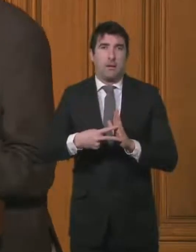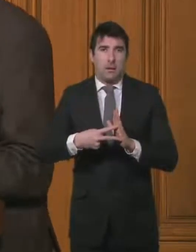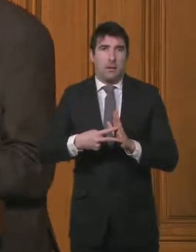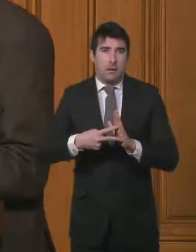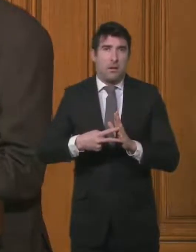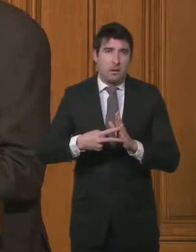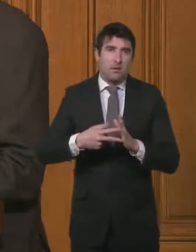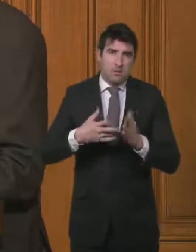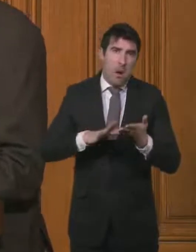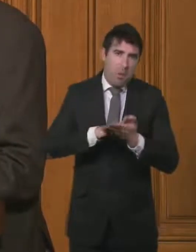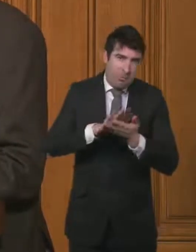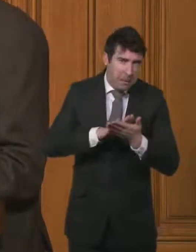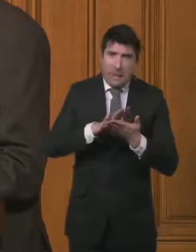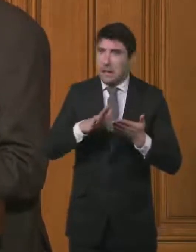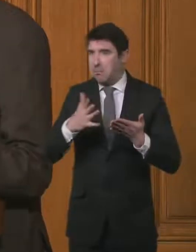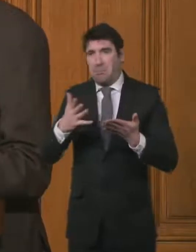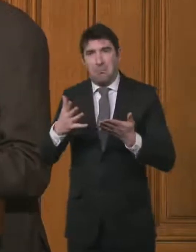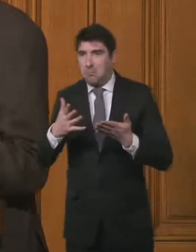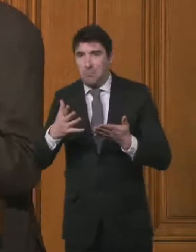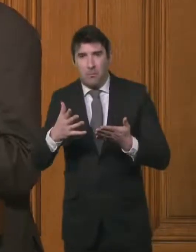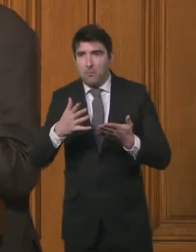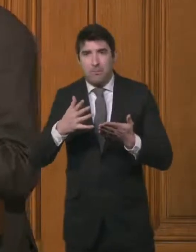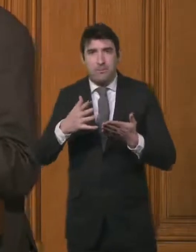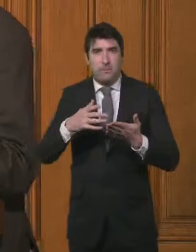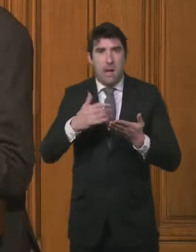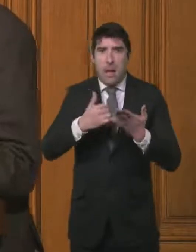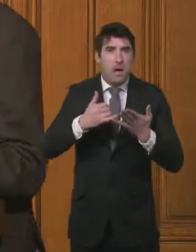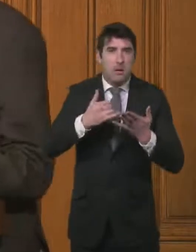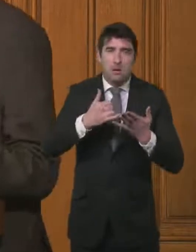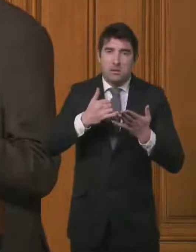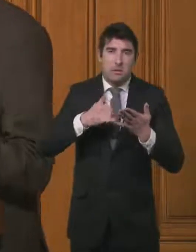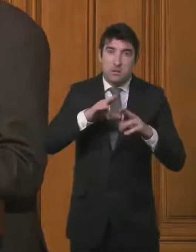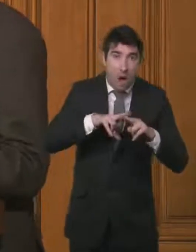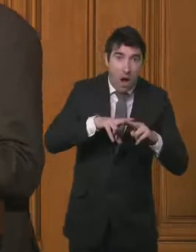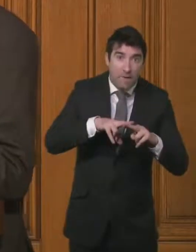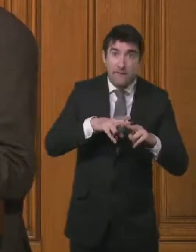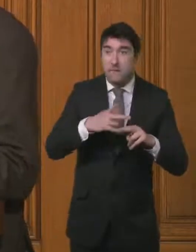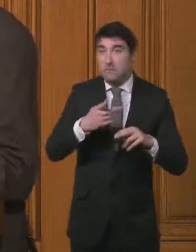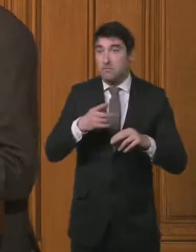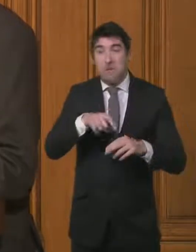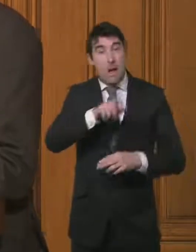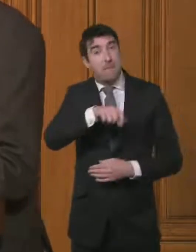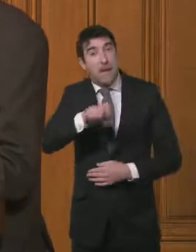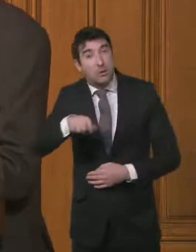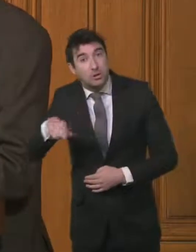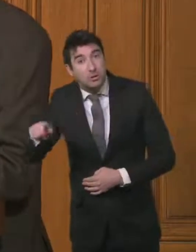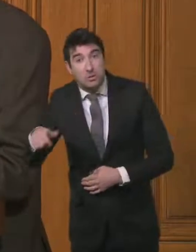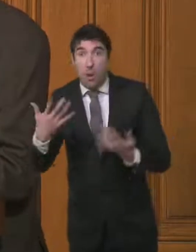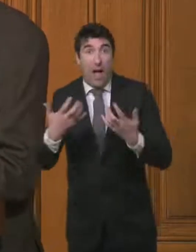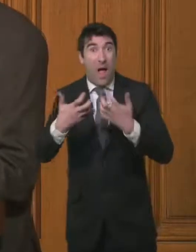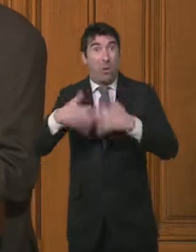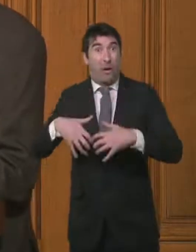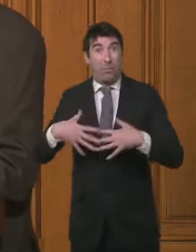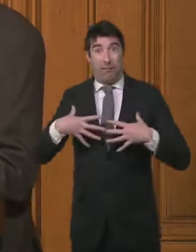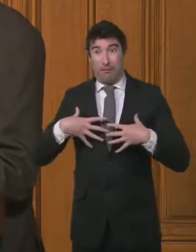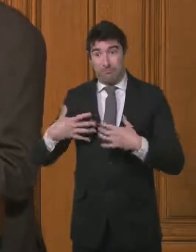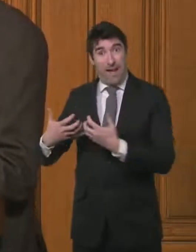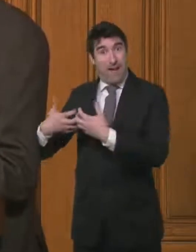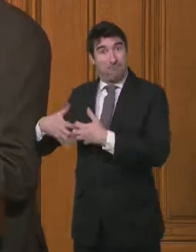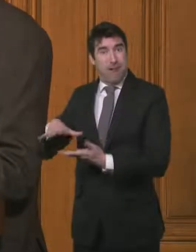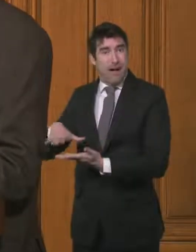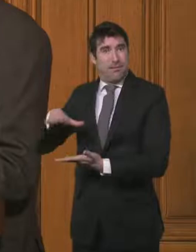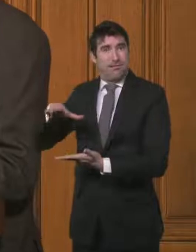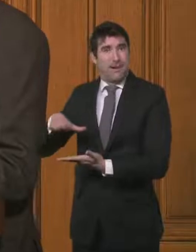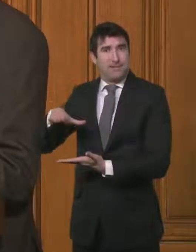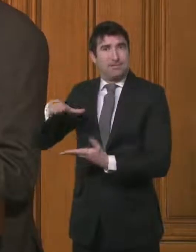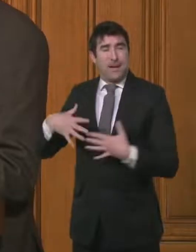can be moved around, and that's the right thing to do clinically because it's the best way of managing patients. Again, the Nightingale in